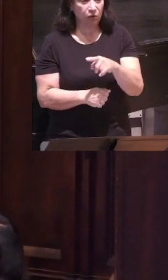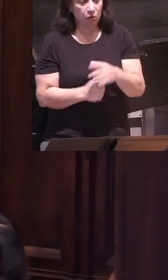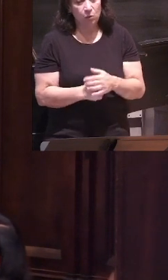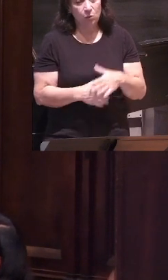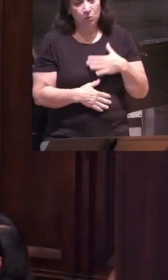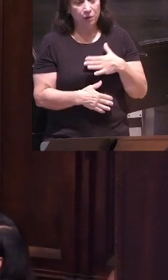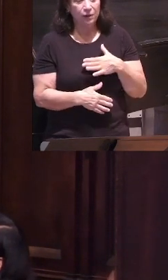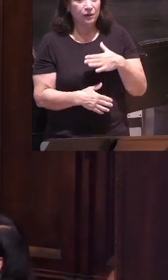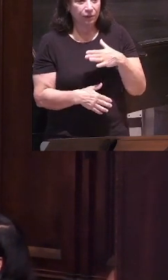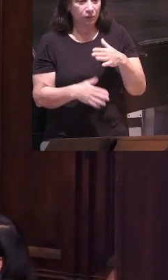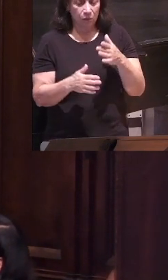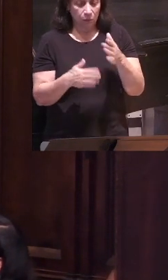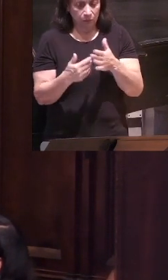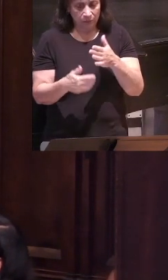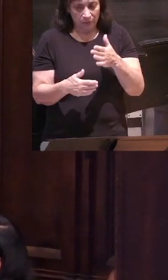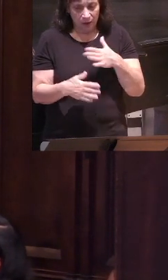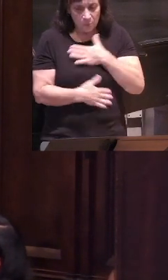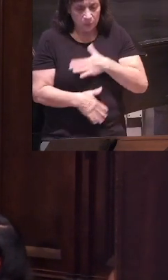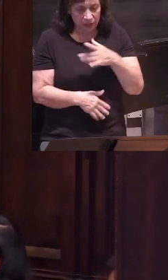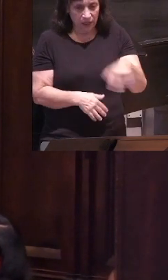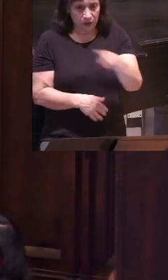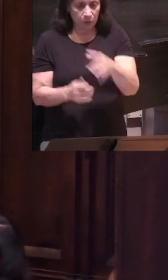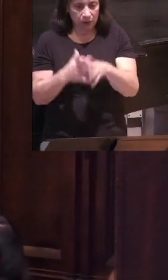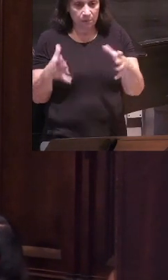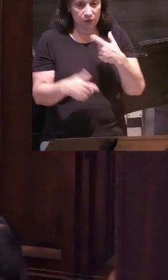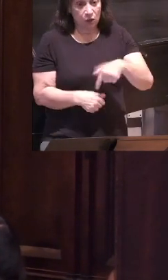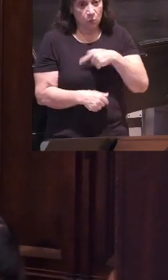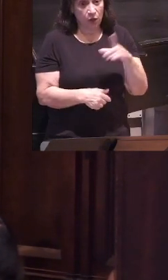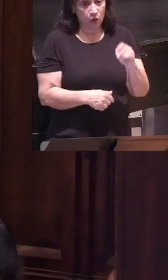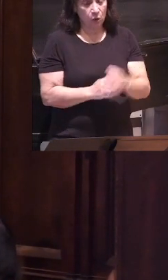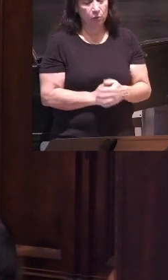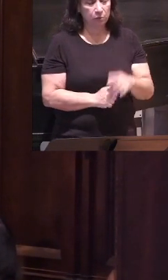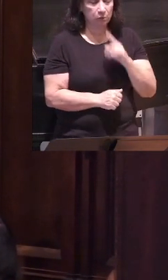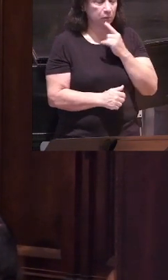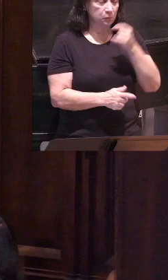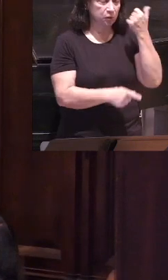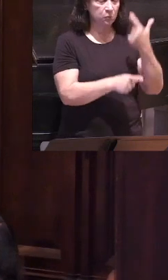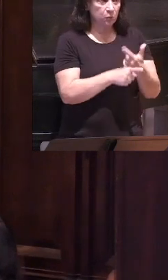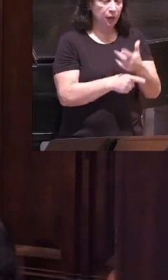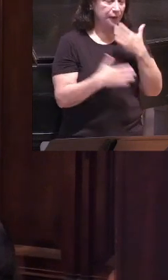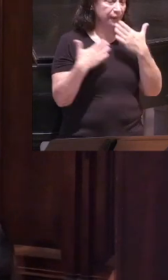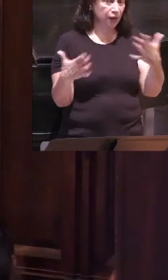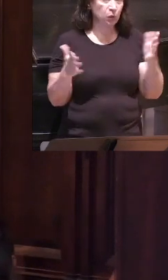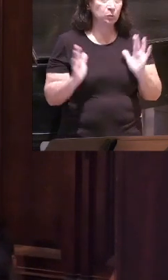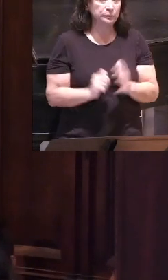you as much as we do. I love and miss you so much, Earl.